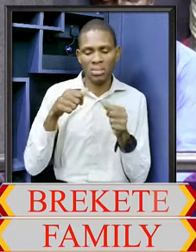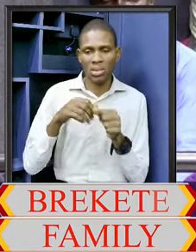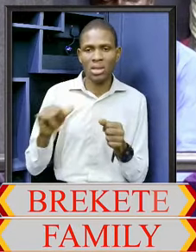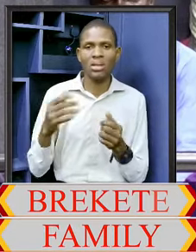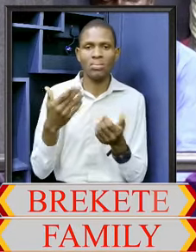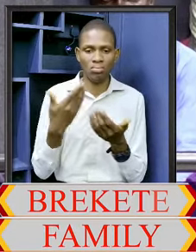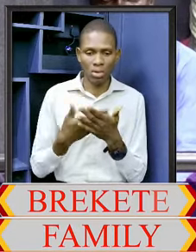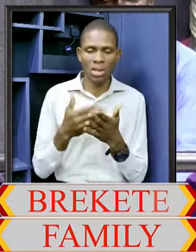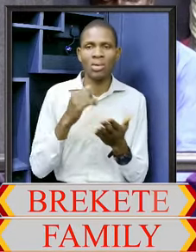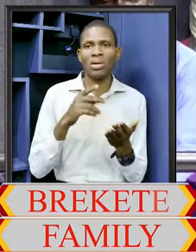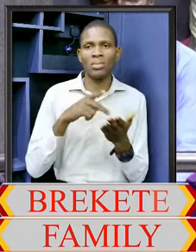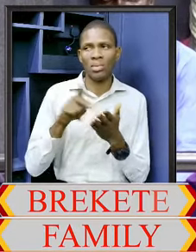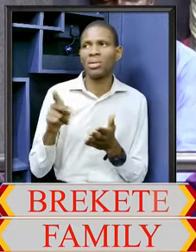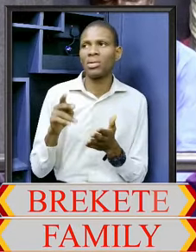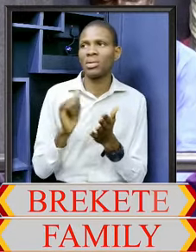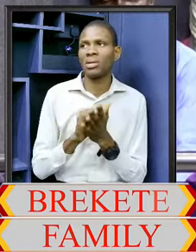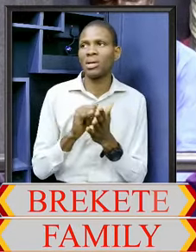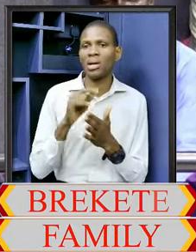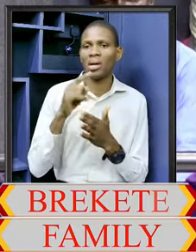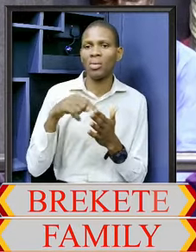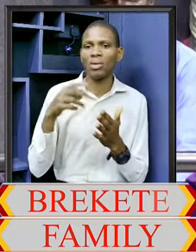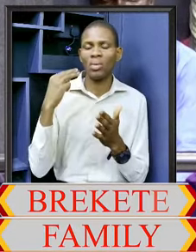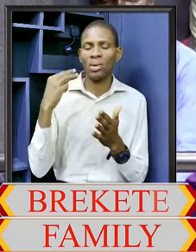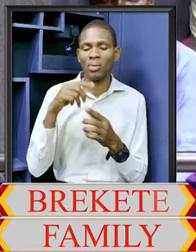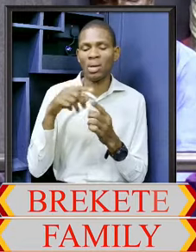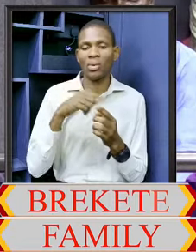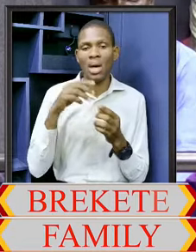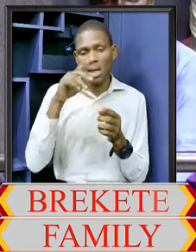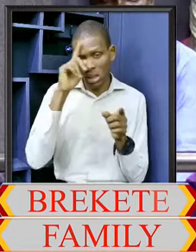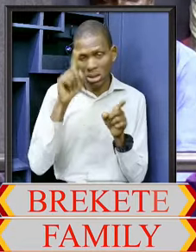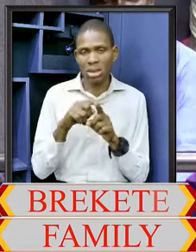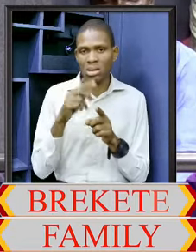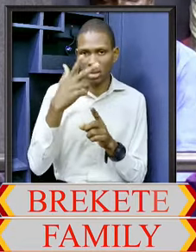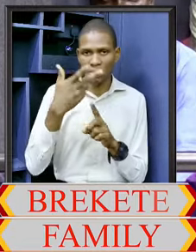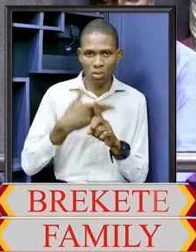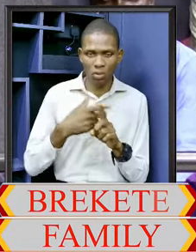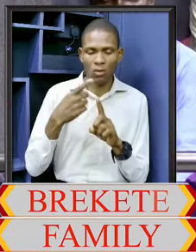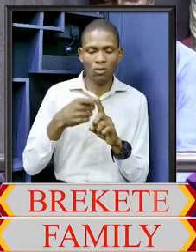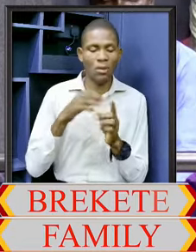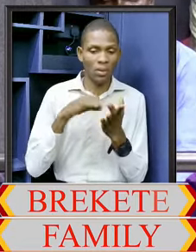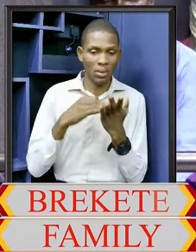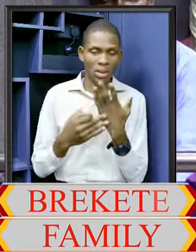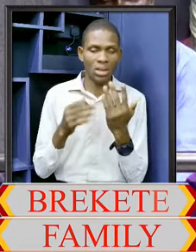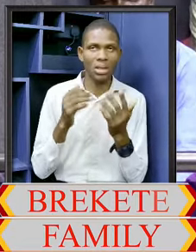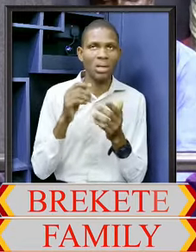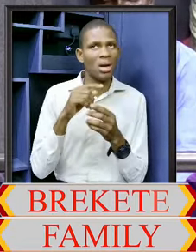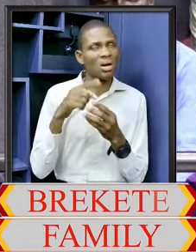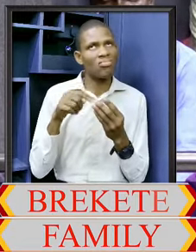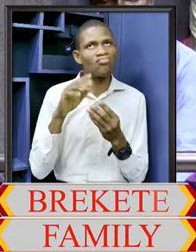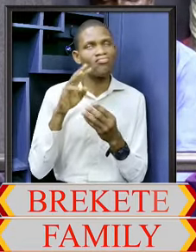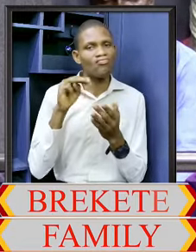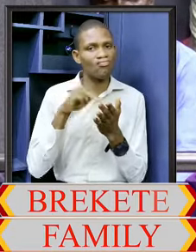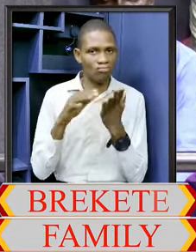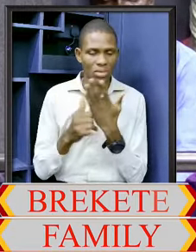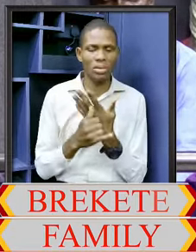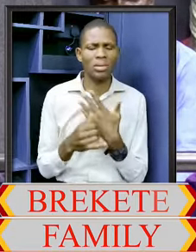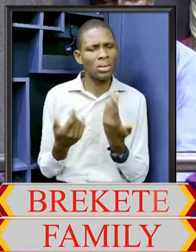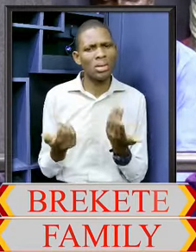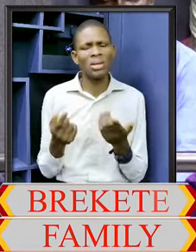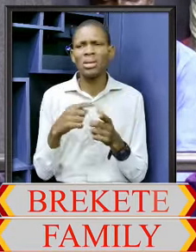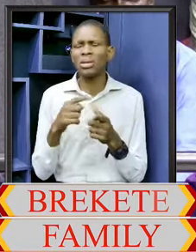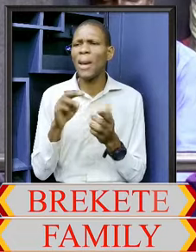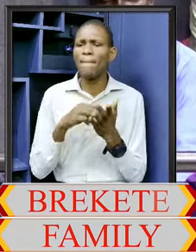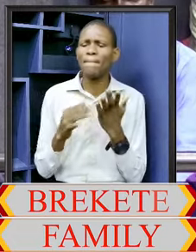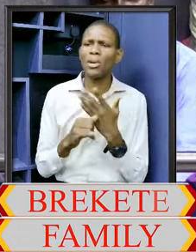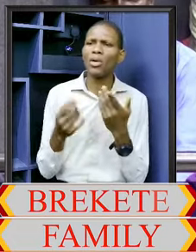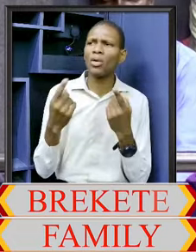pay you. That was when we agreed 3 months from February, which is May. So May came up, I called him.